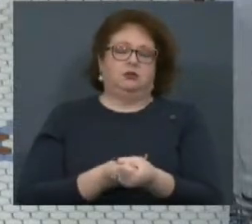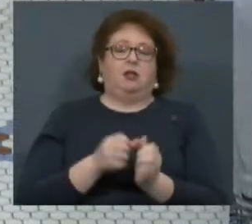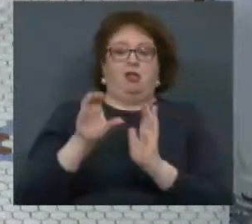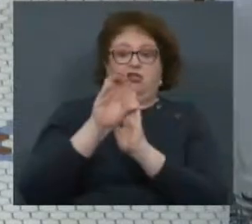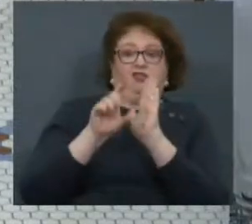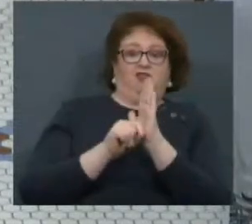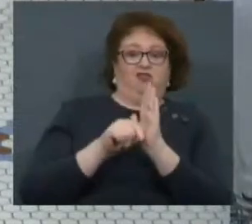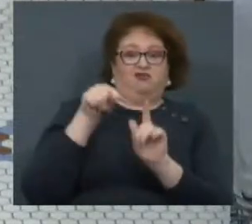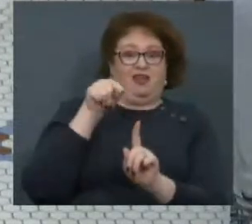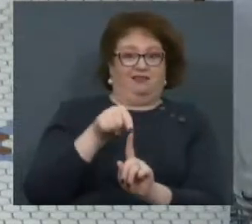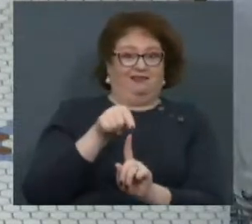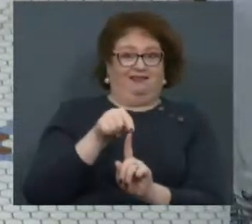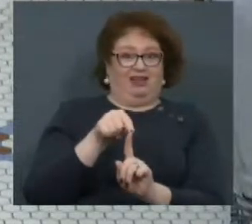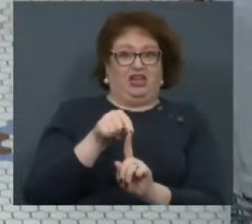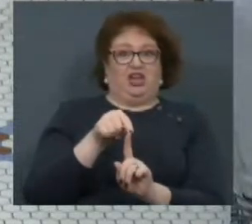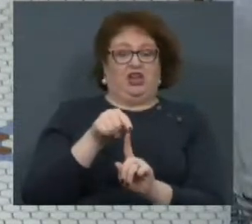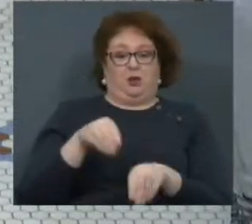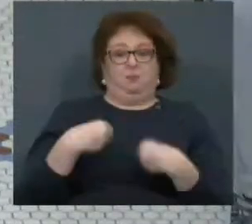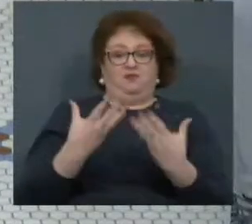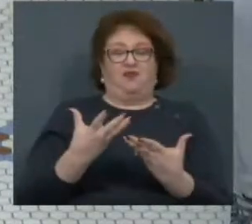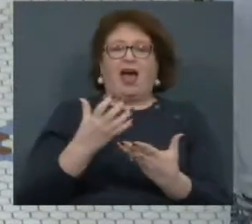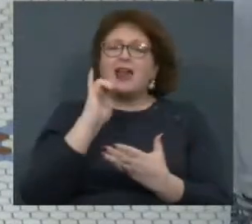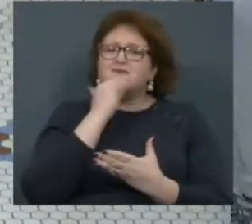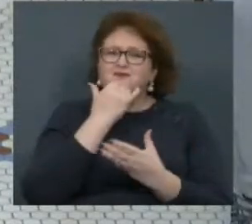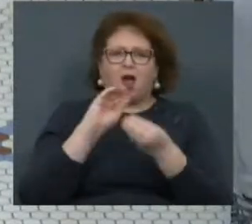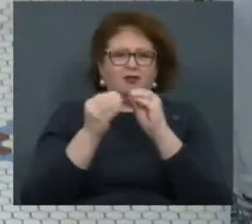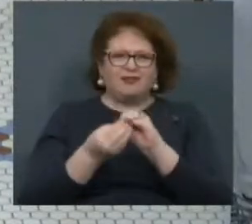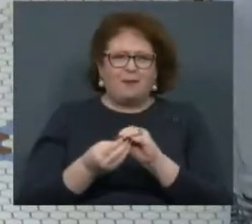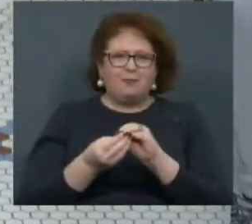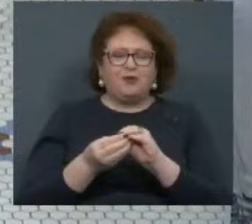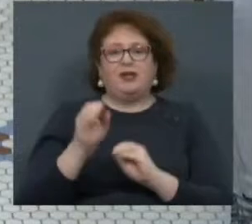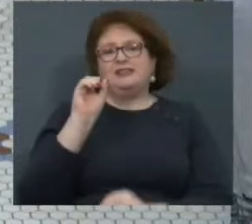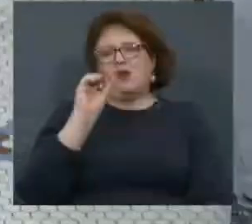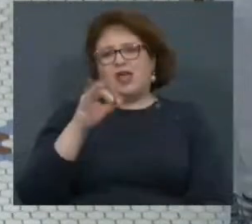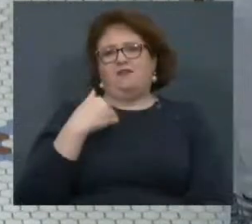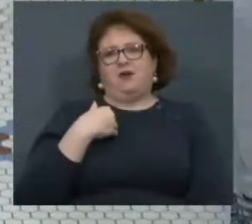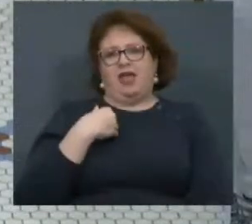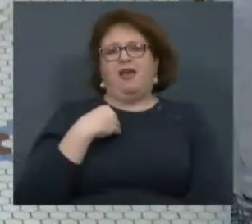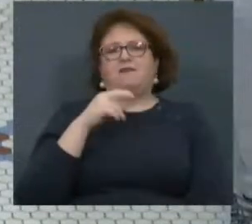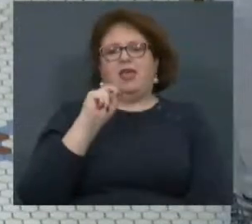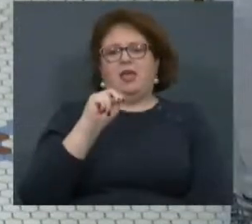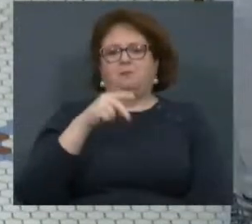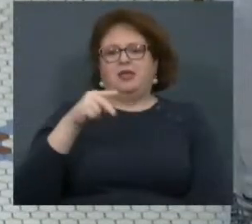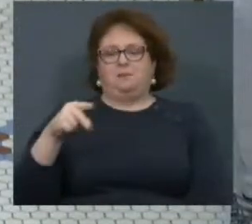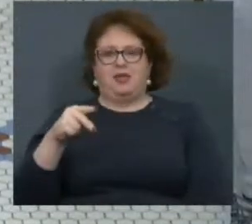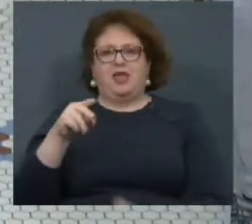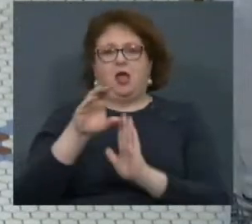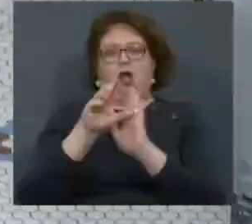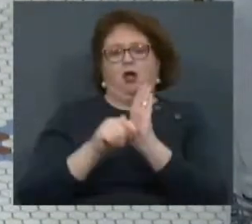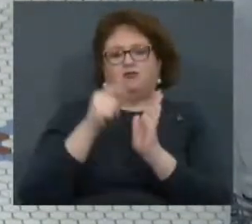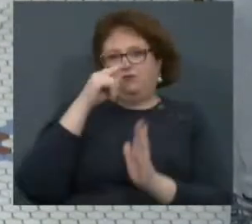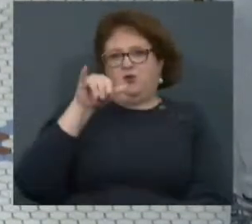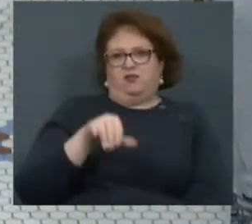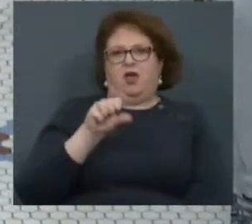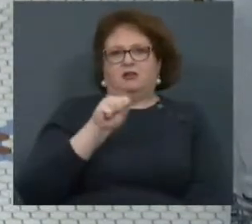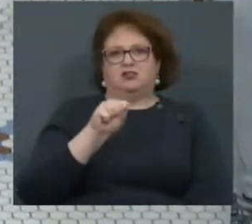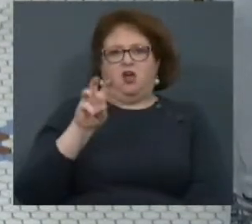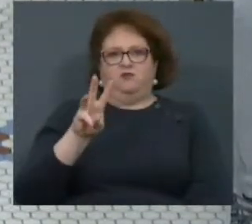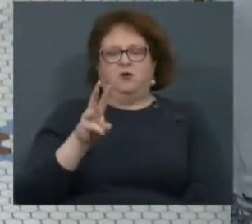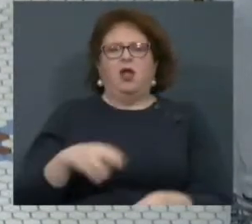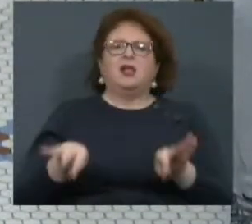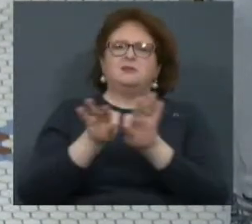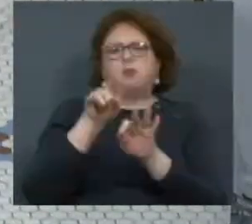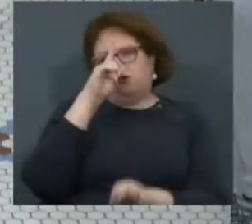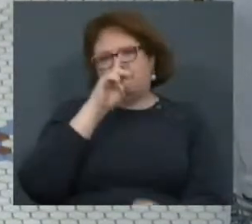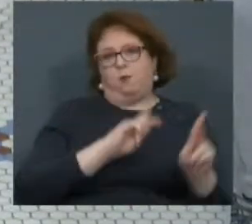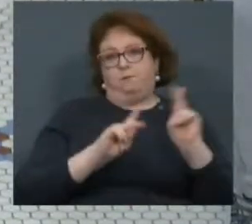NPP contract number provided is incorrect. So even if there is an NPP contract for this software, it's important for both the citizens to know what that